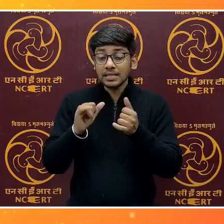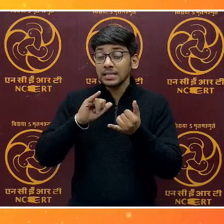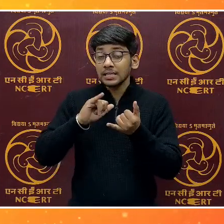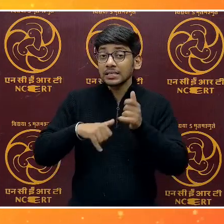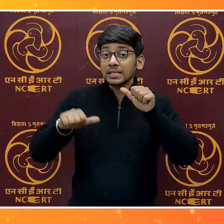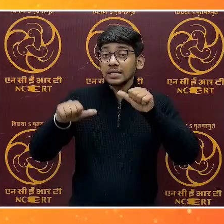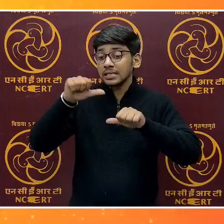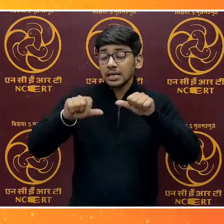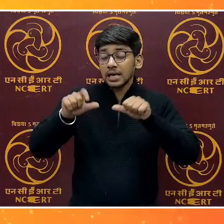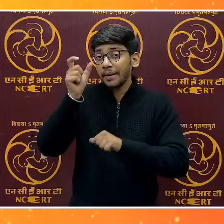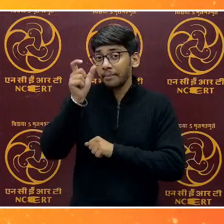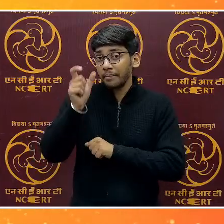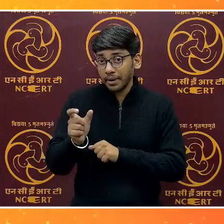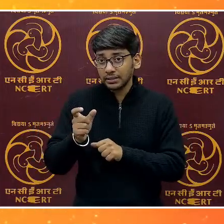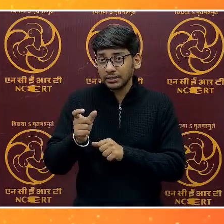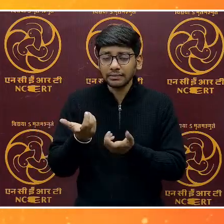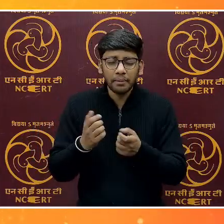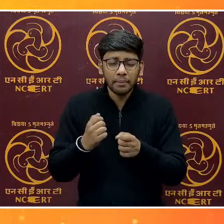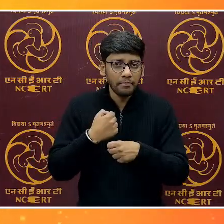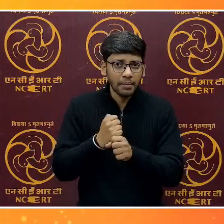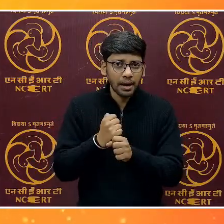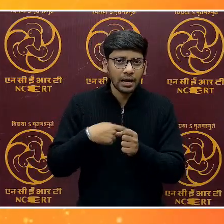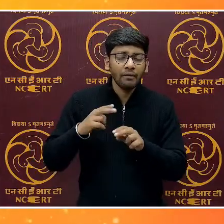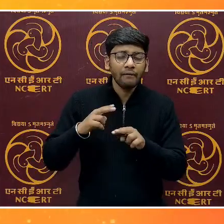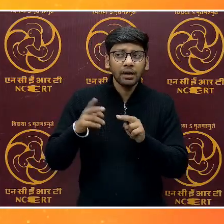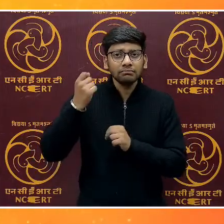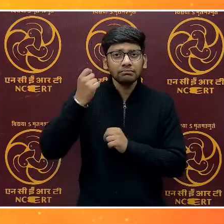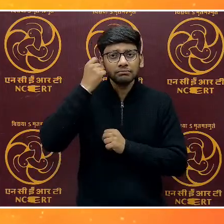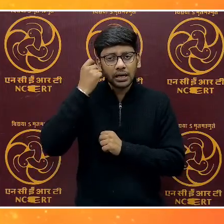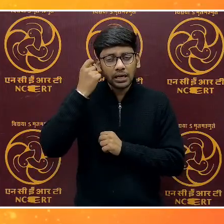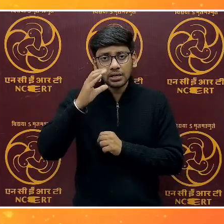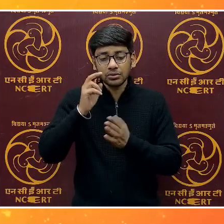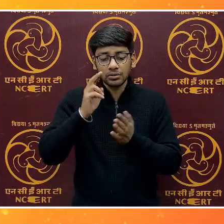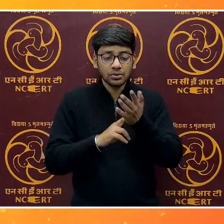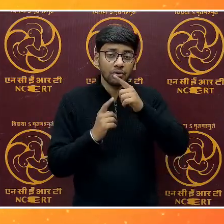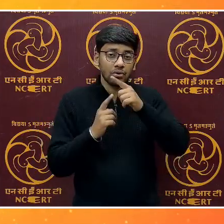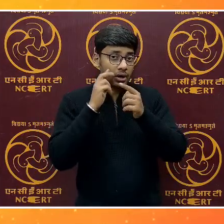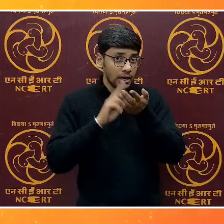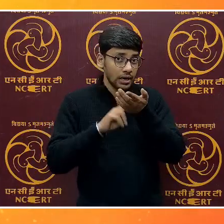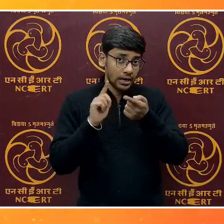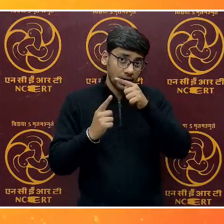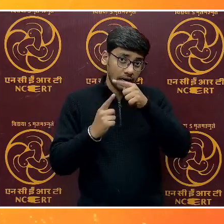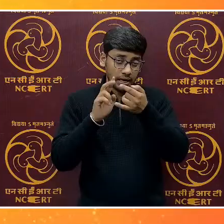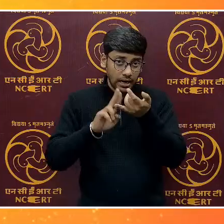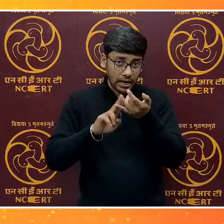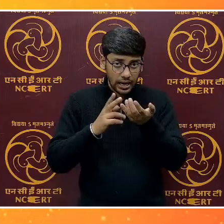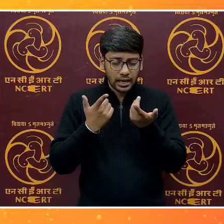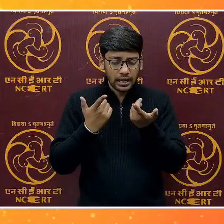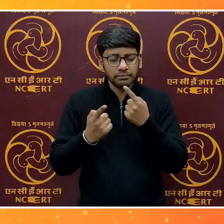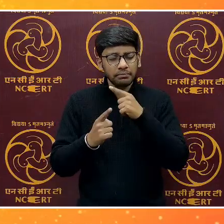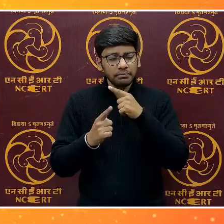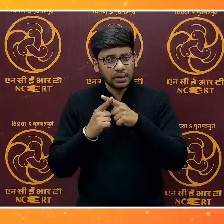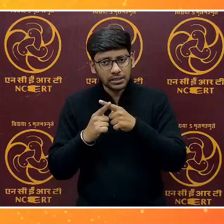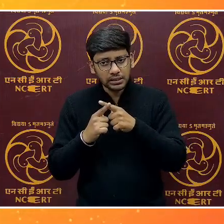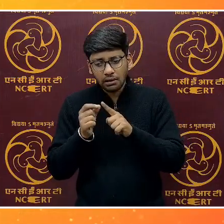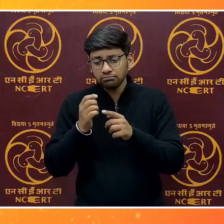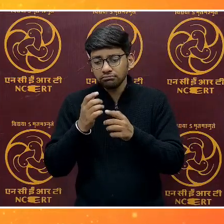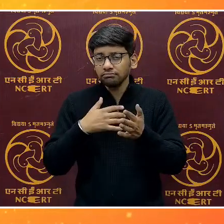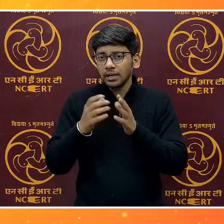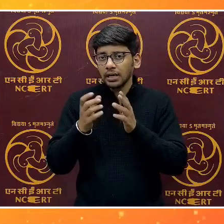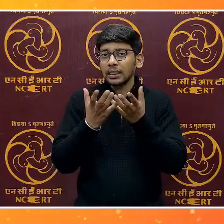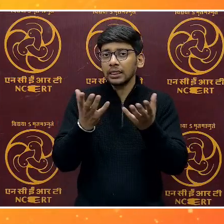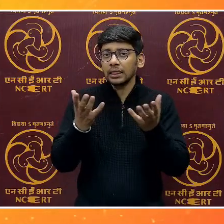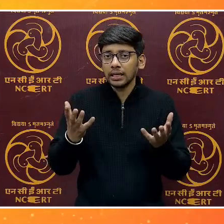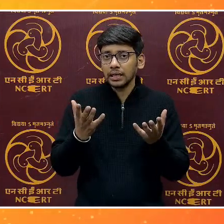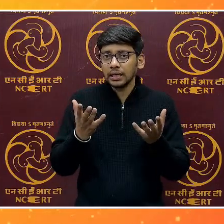a smaller level, we understand the continents, the islands, and every part, every physical feature of our Earth.